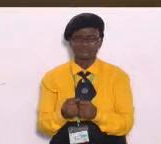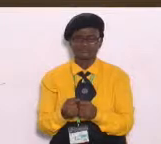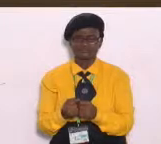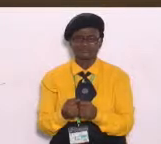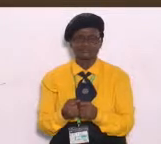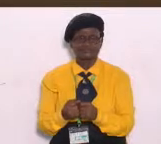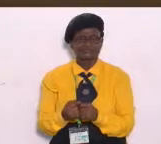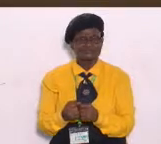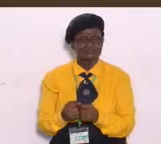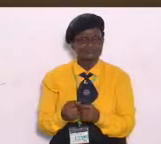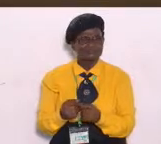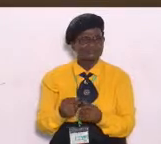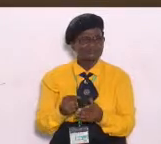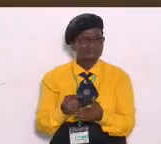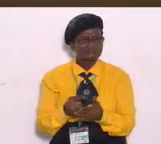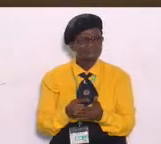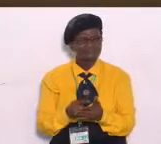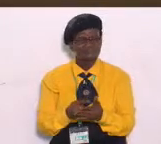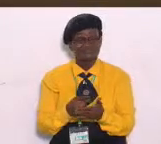What do you do to please Him?